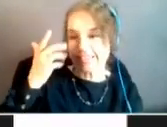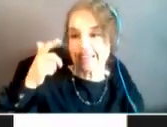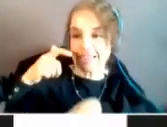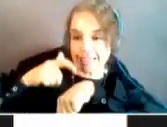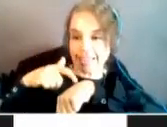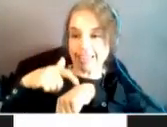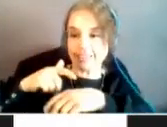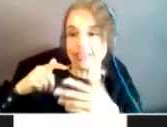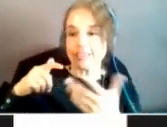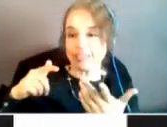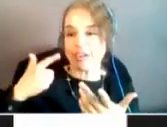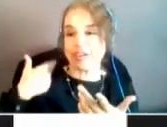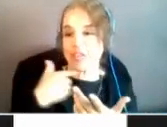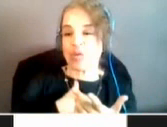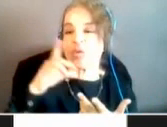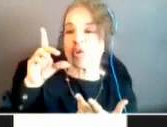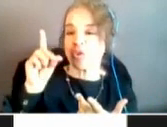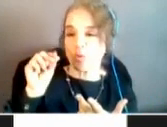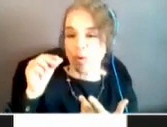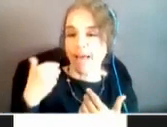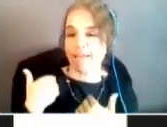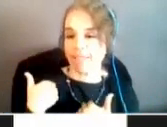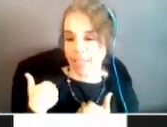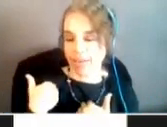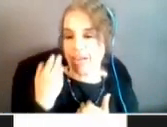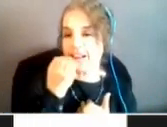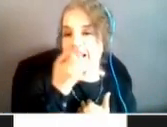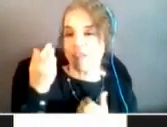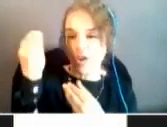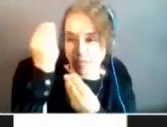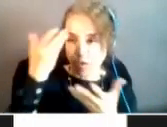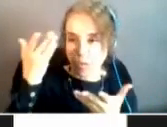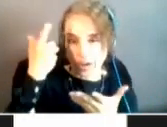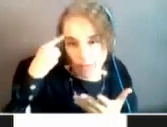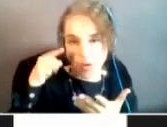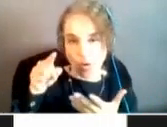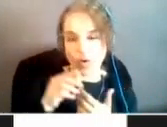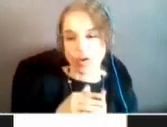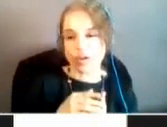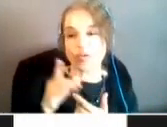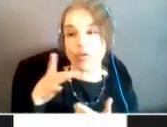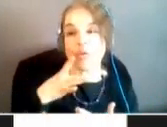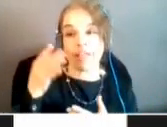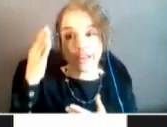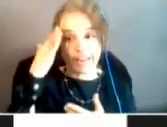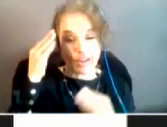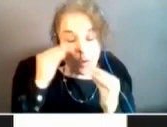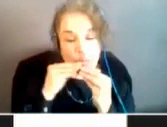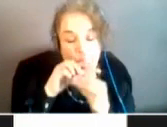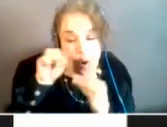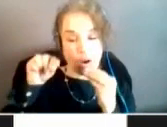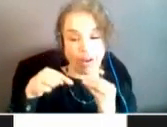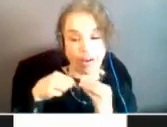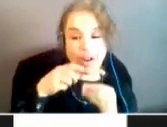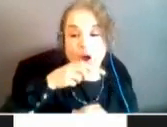so we do have contact information for you. So if you would like to know more about the